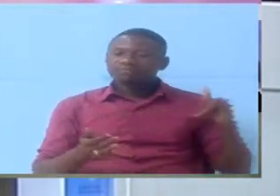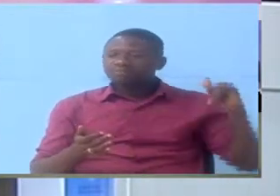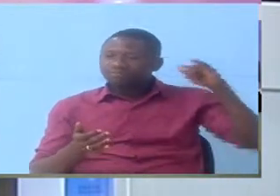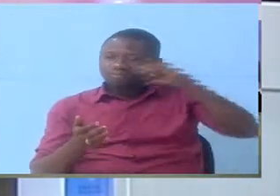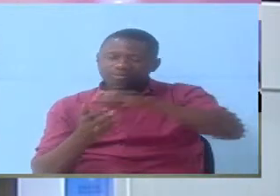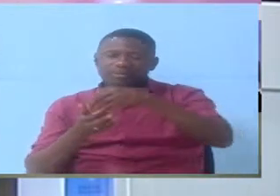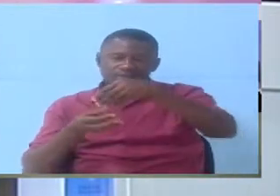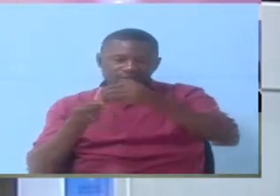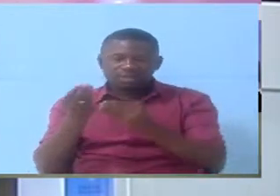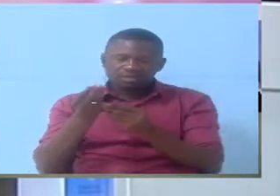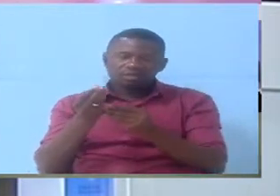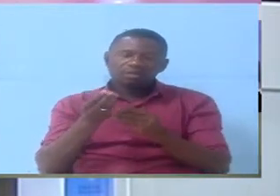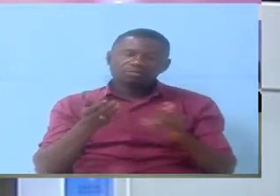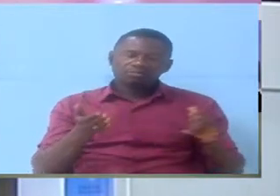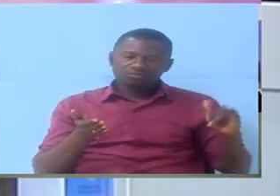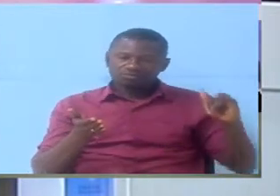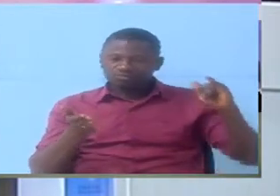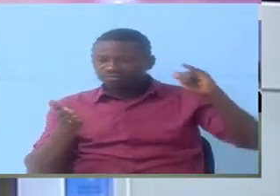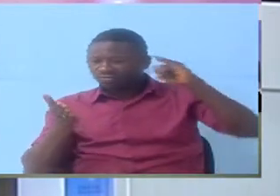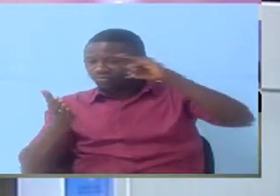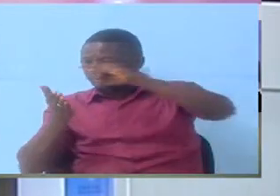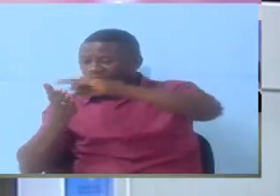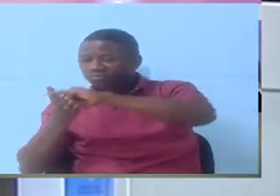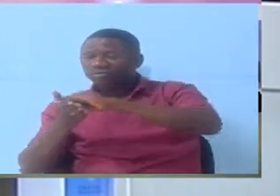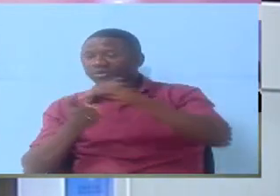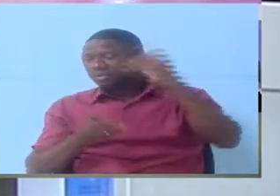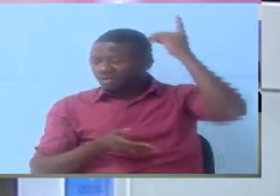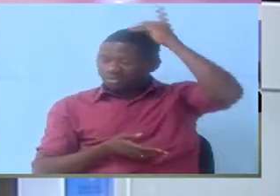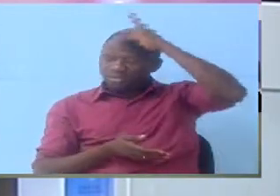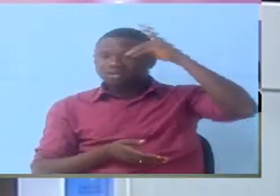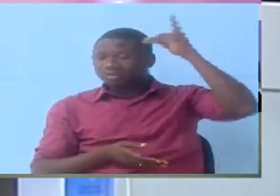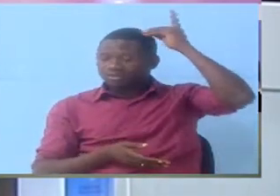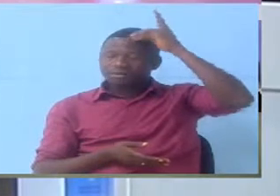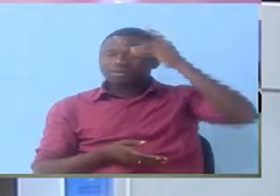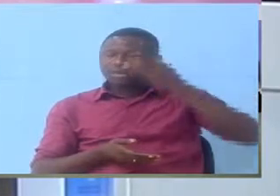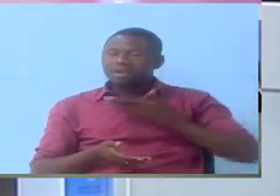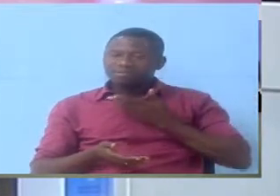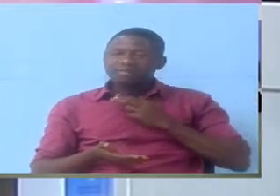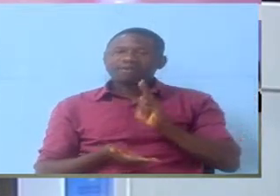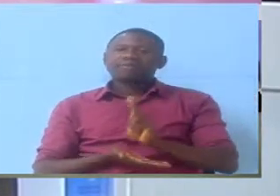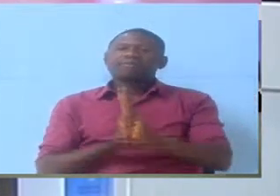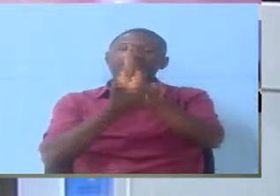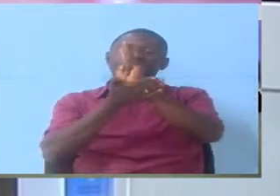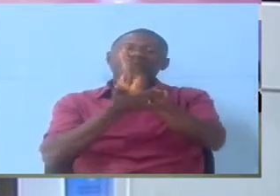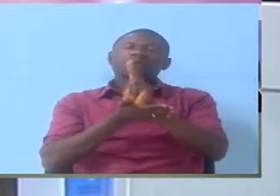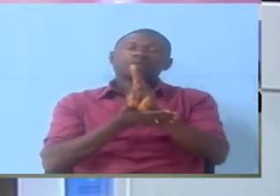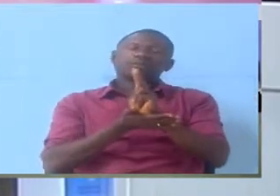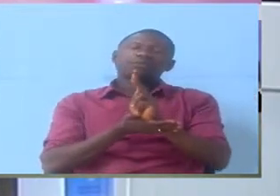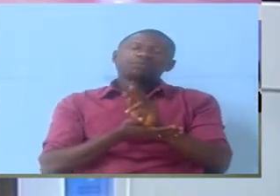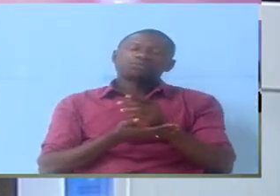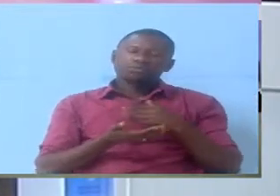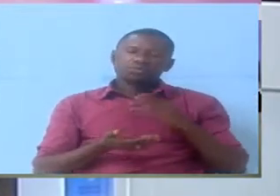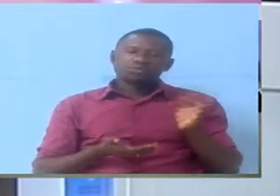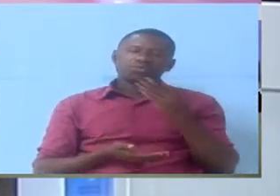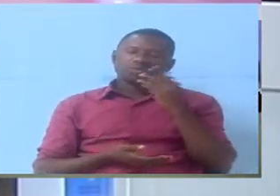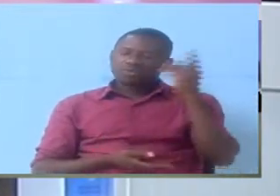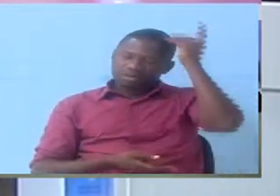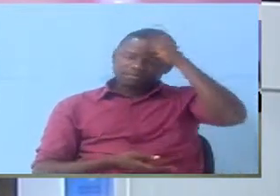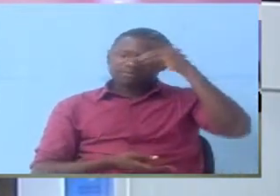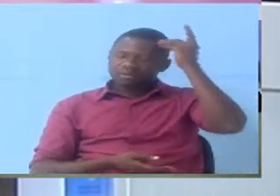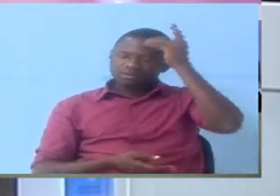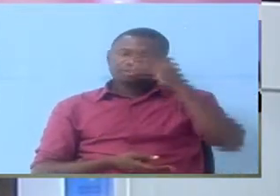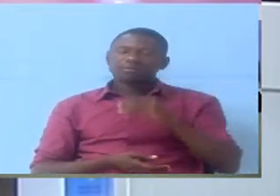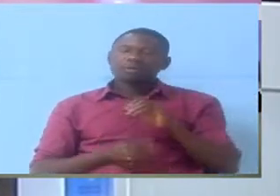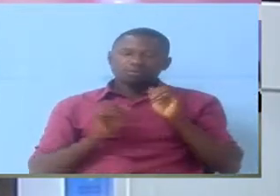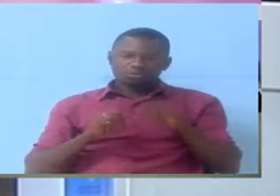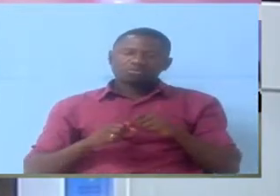I flew to Khartoum. Data Hartum Tenne. And then after I got my visa to Darfur. And Wotumole Natana visa soto katada. You can get a Sudanese